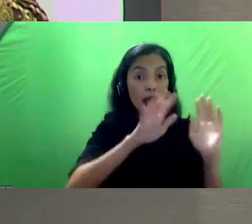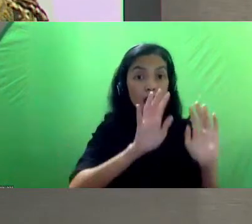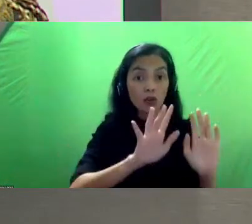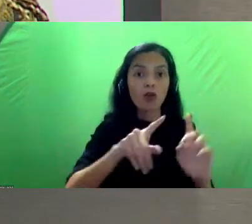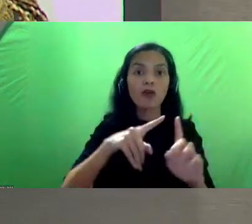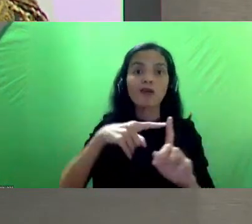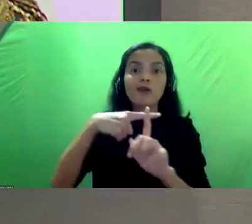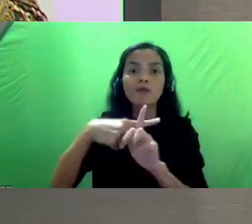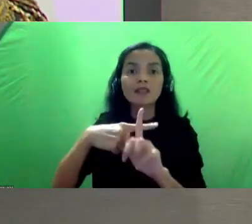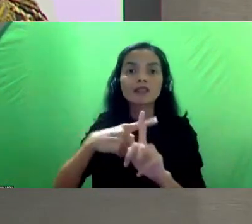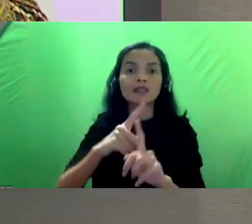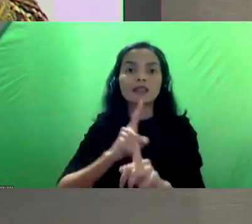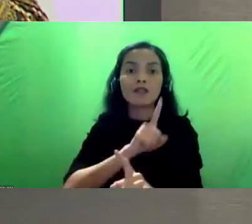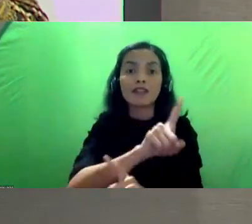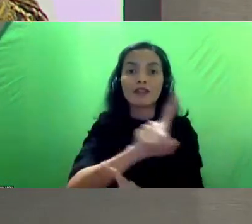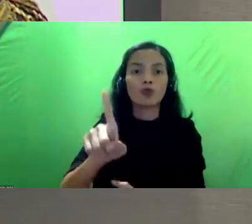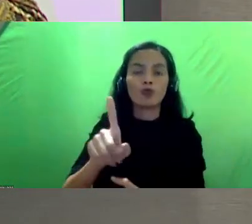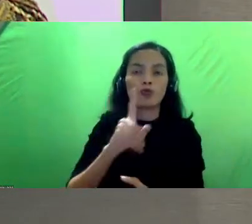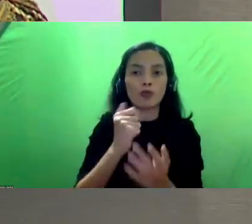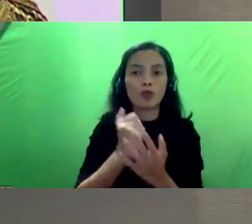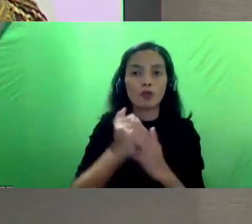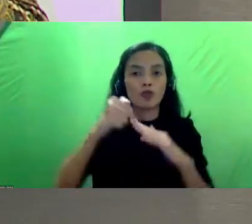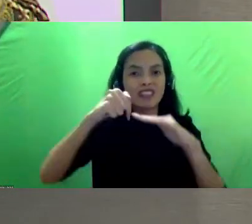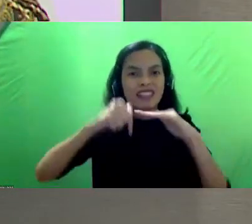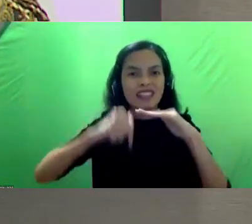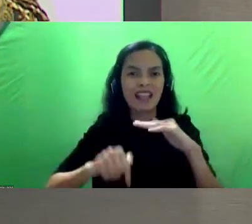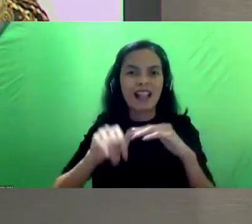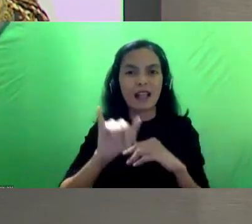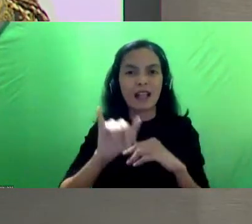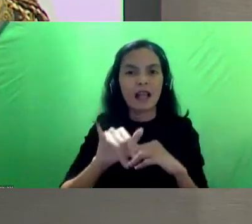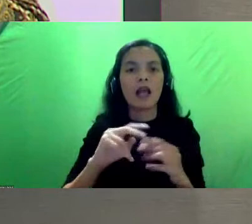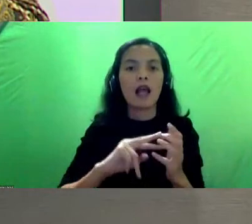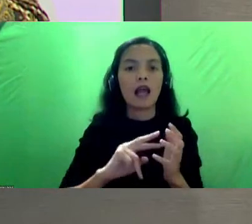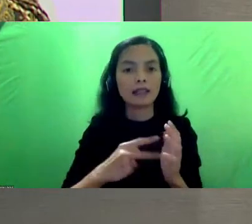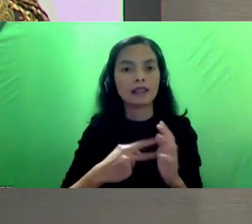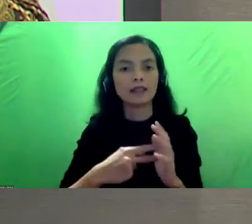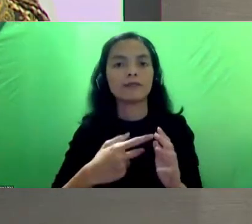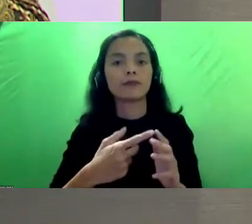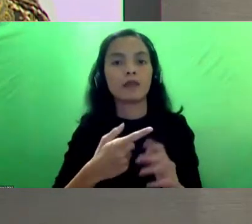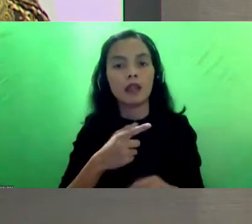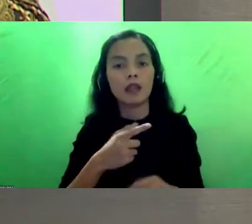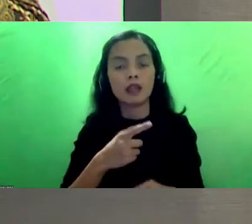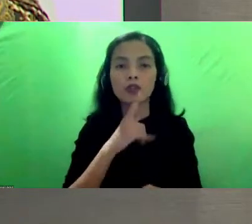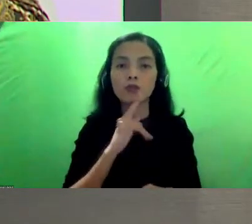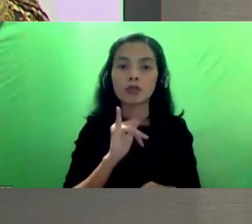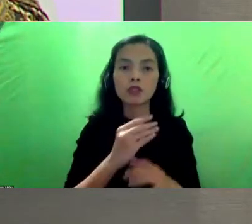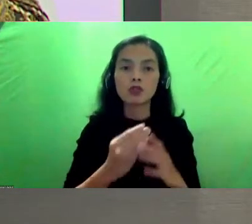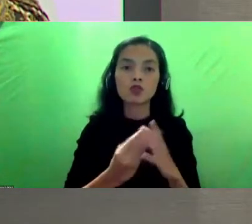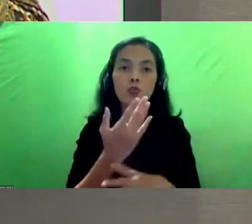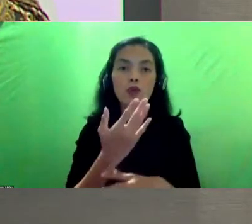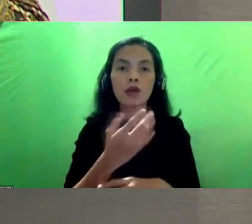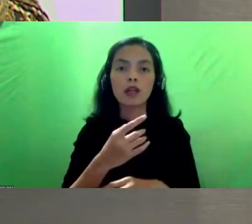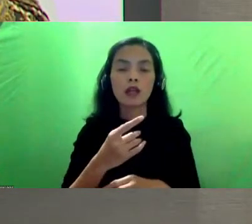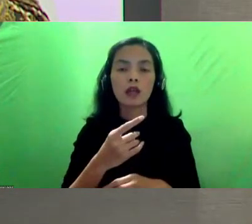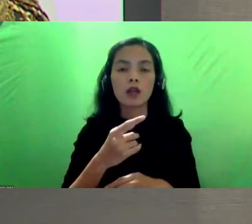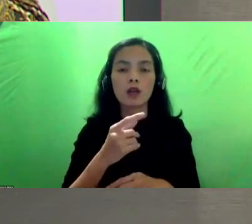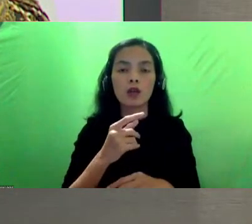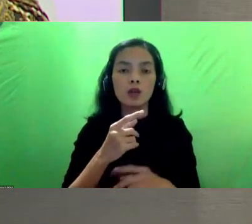that I think that's been since the beginning that has been the source for the